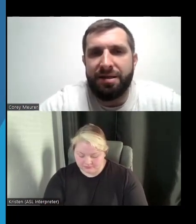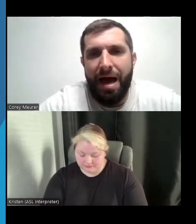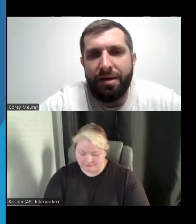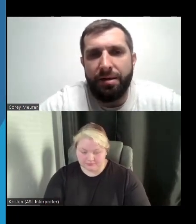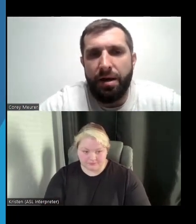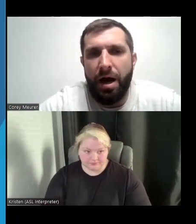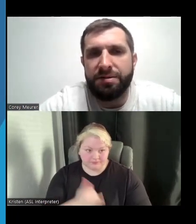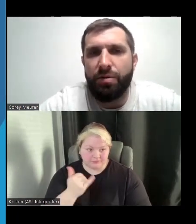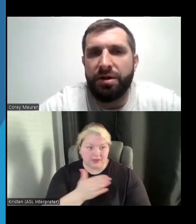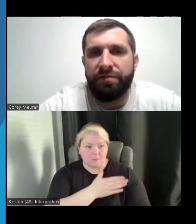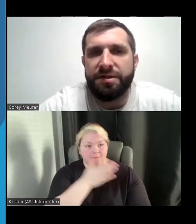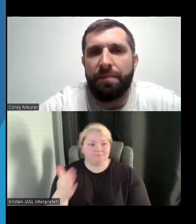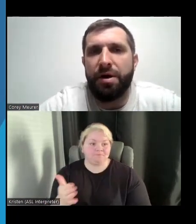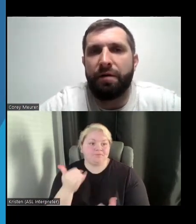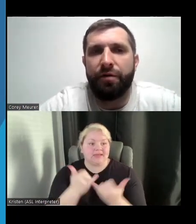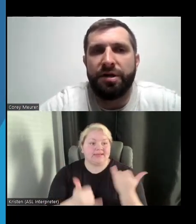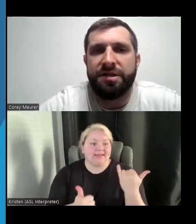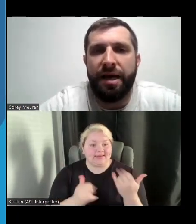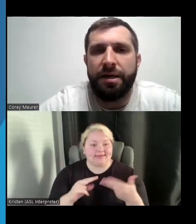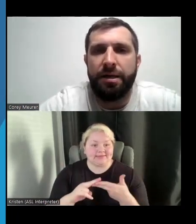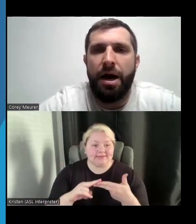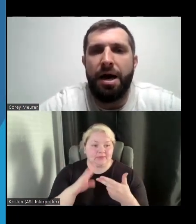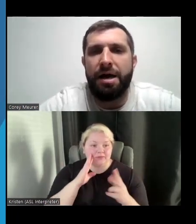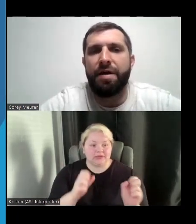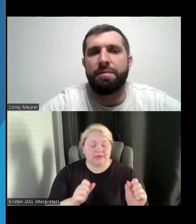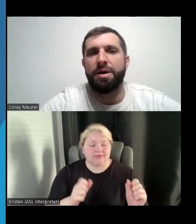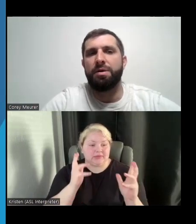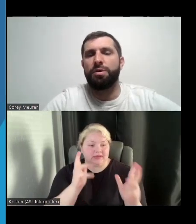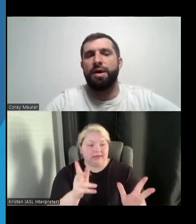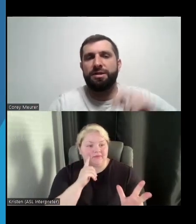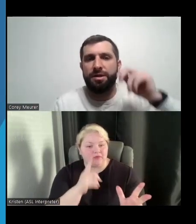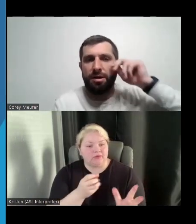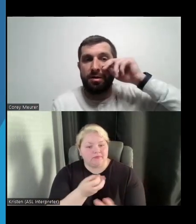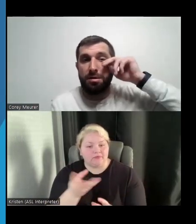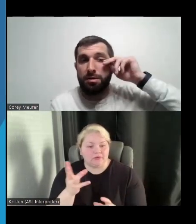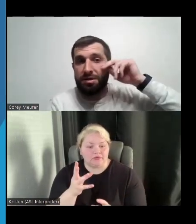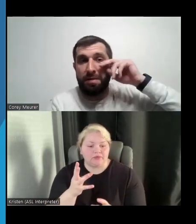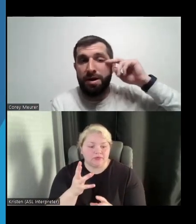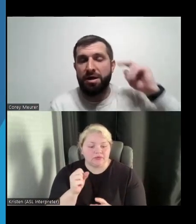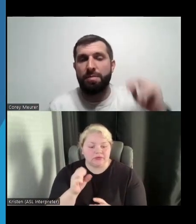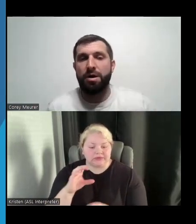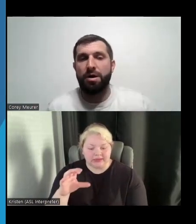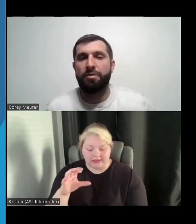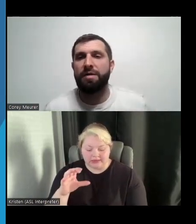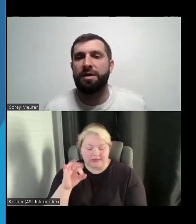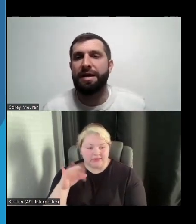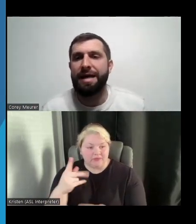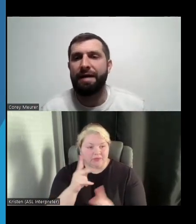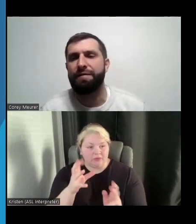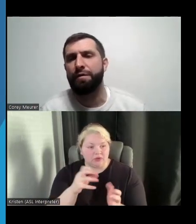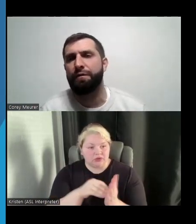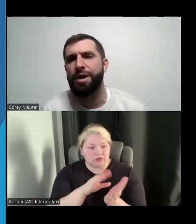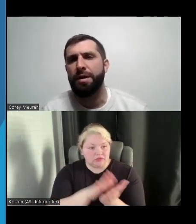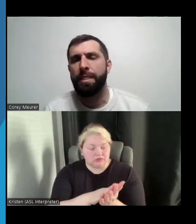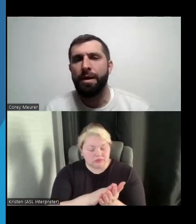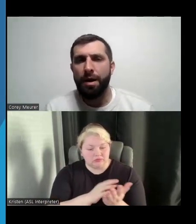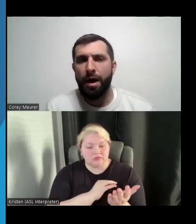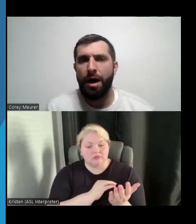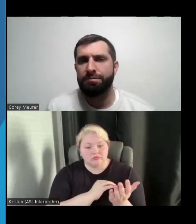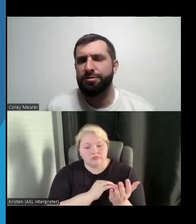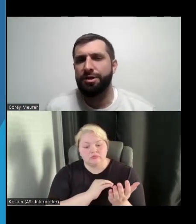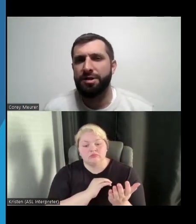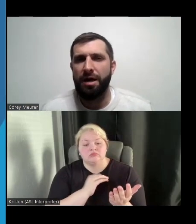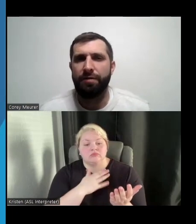last slide. So I'll leave this up here for a second. If anybody would like to take my email or anything like that, feel free.